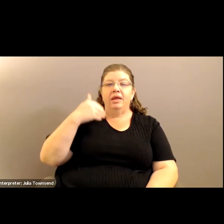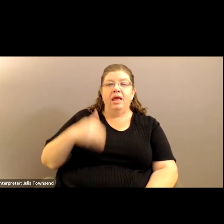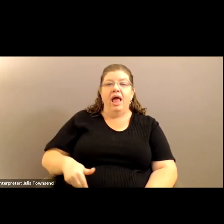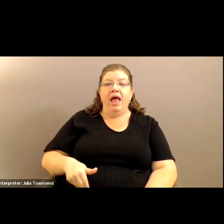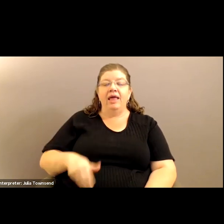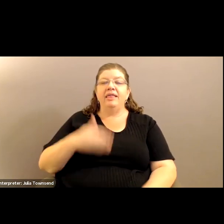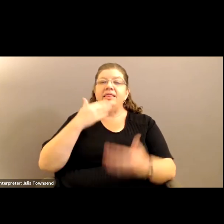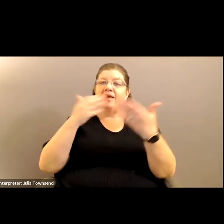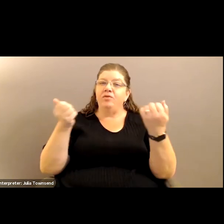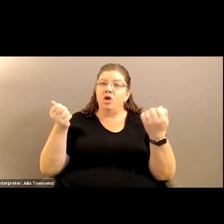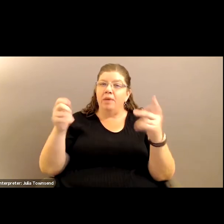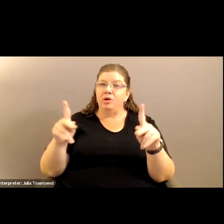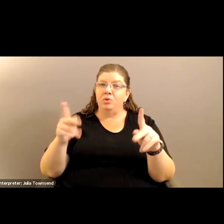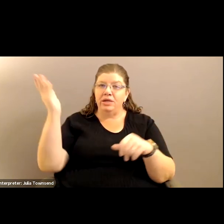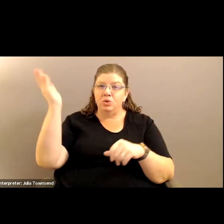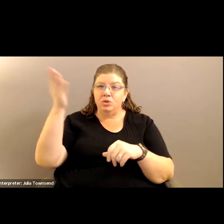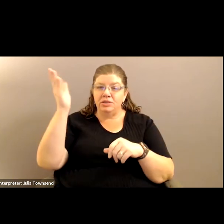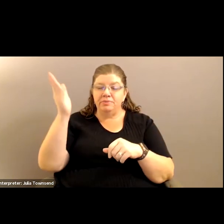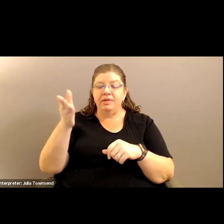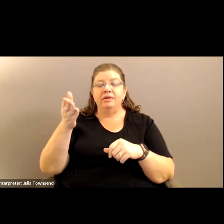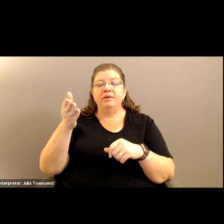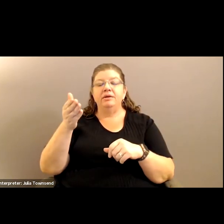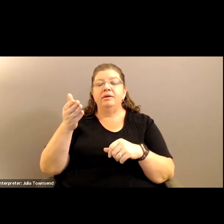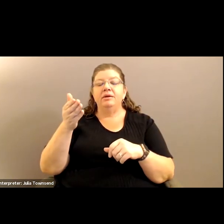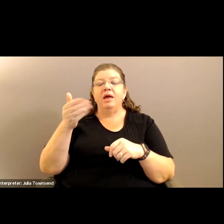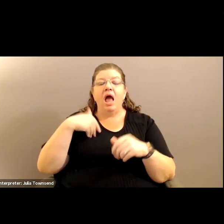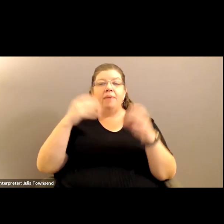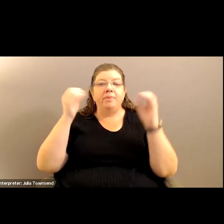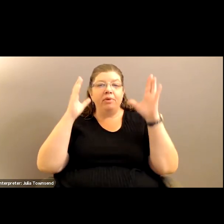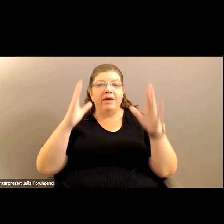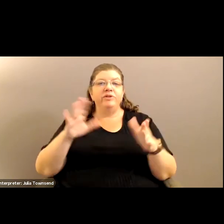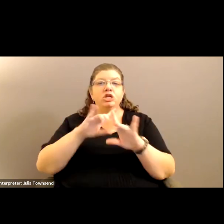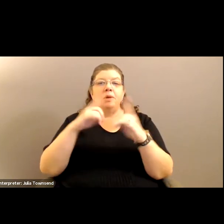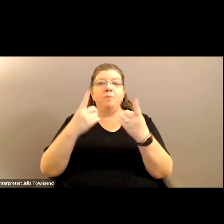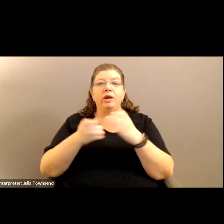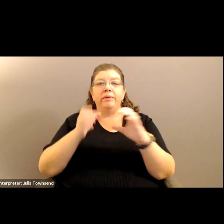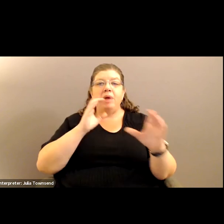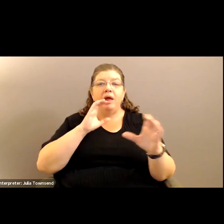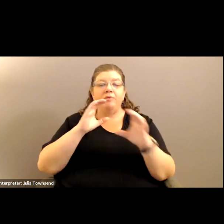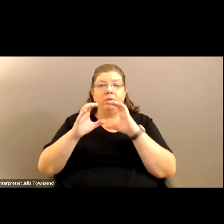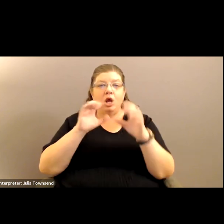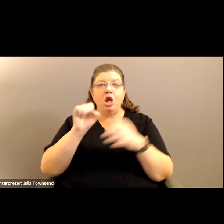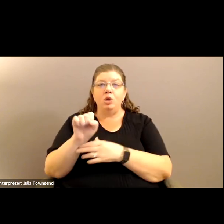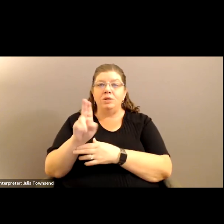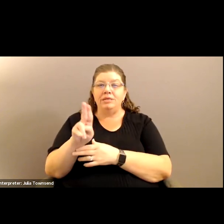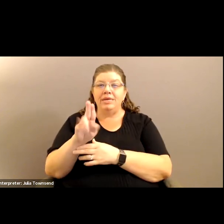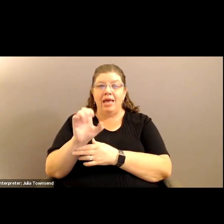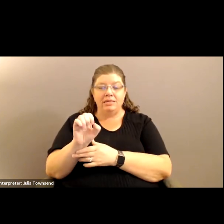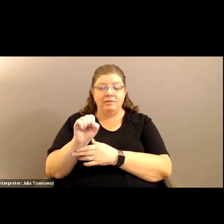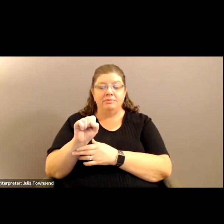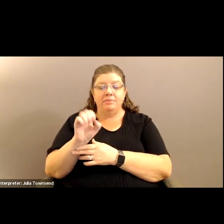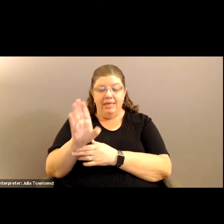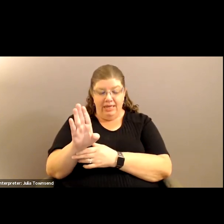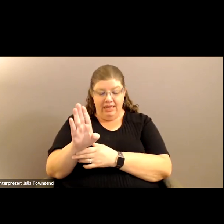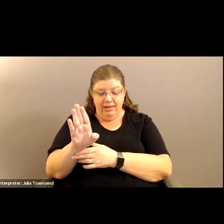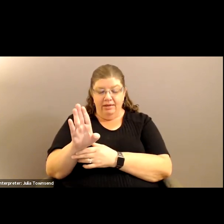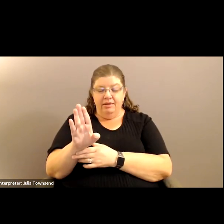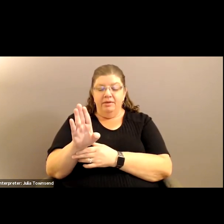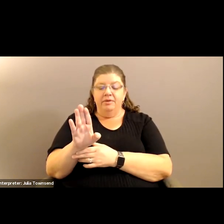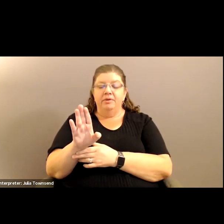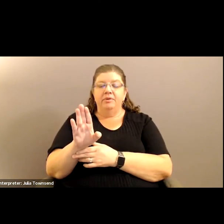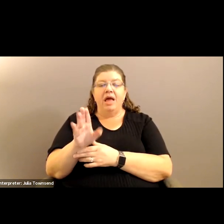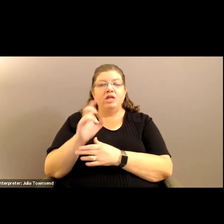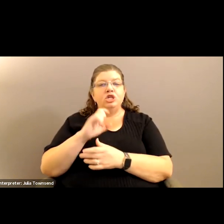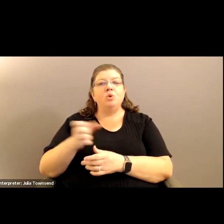thanks for this opportunity to speak i'm a professor in the department of communication at ucsb um i just wanted to